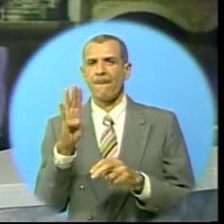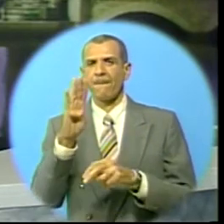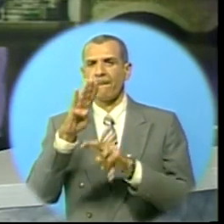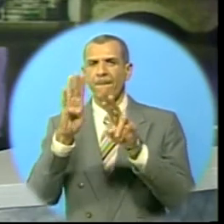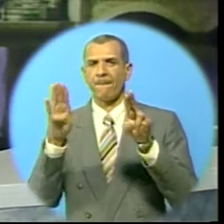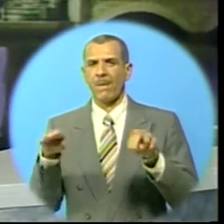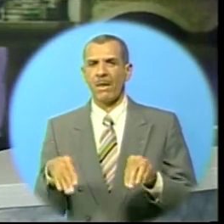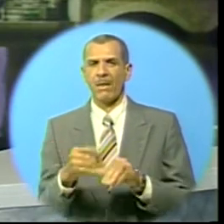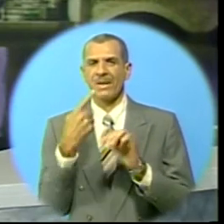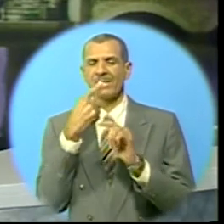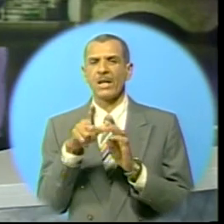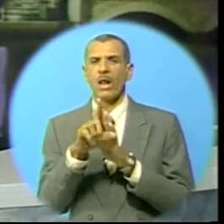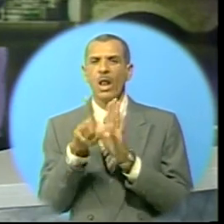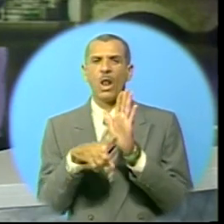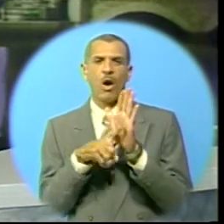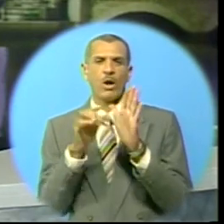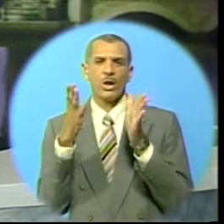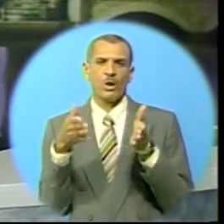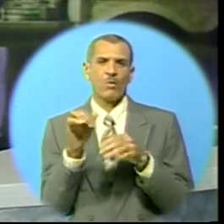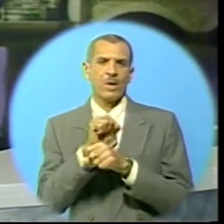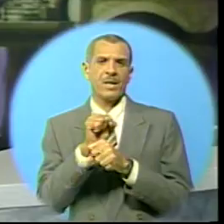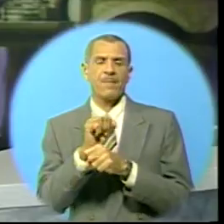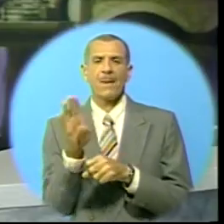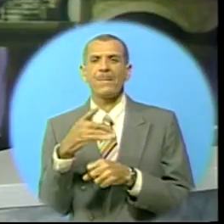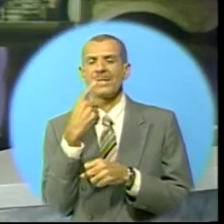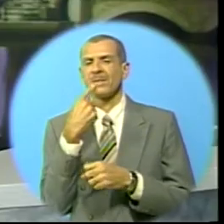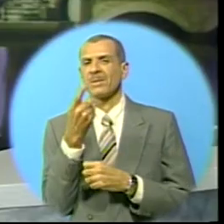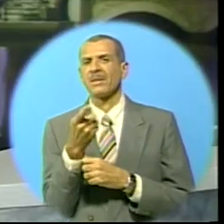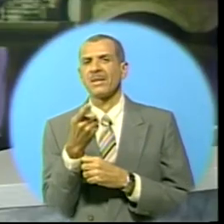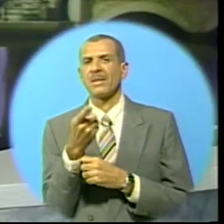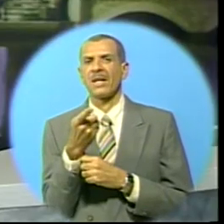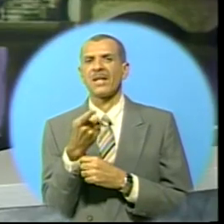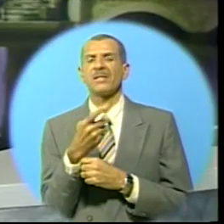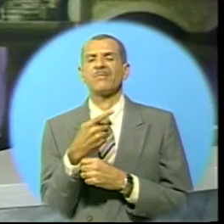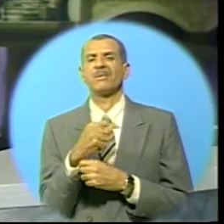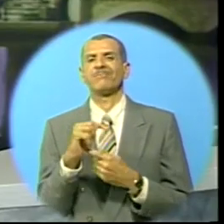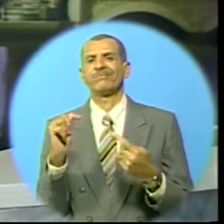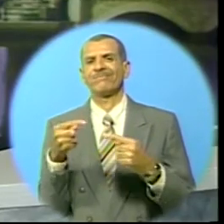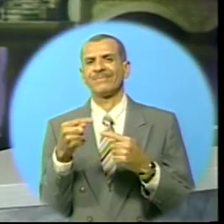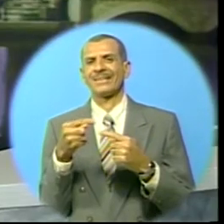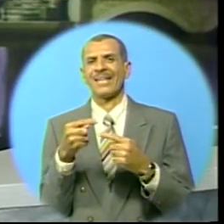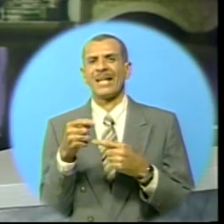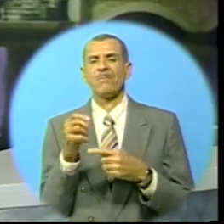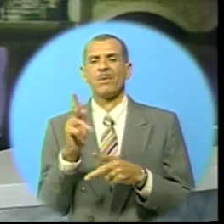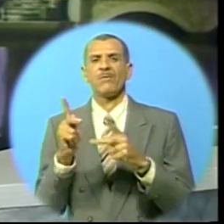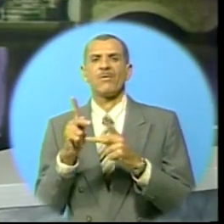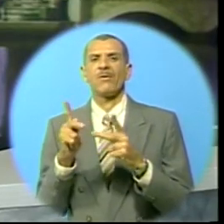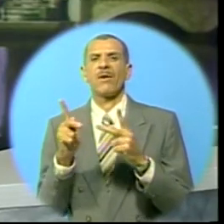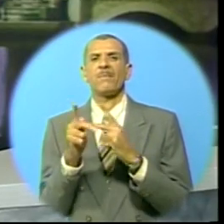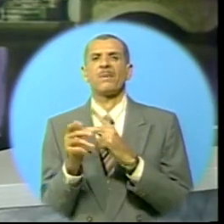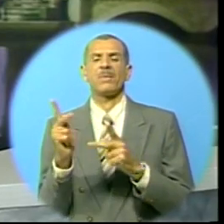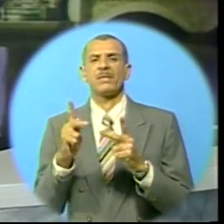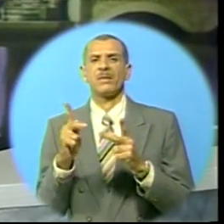that a lawyer working in Barbados has been reportedly exploiting citizens from his country of origin.